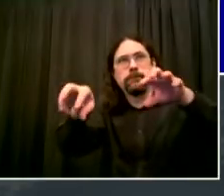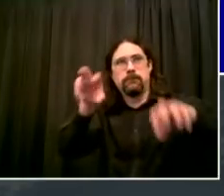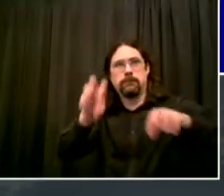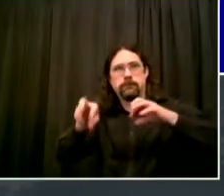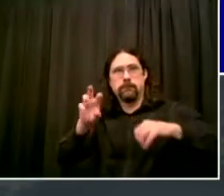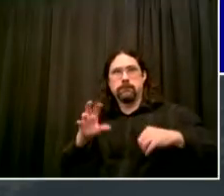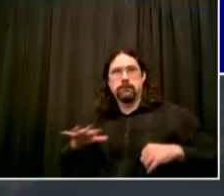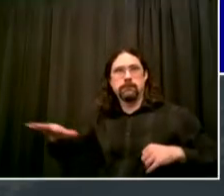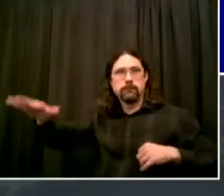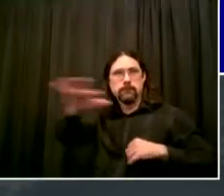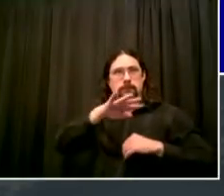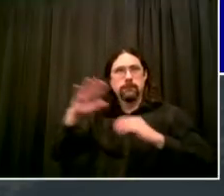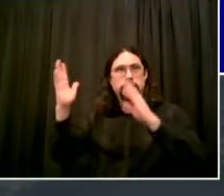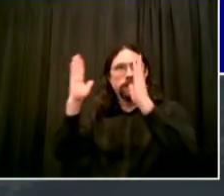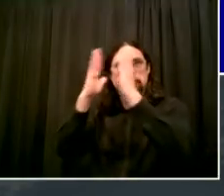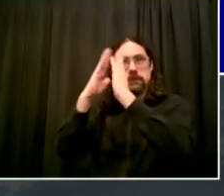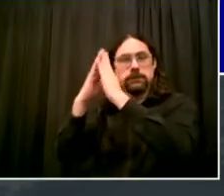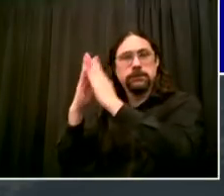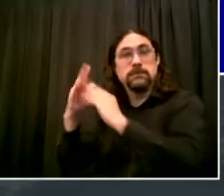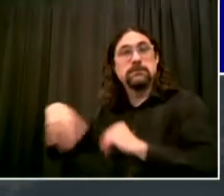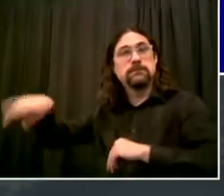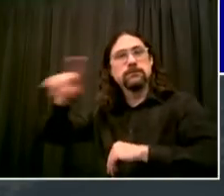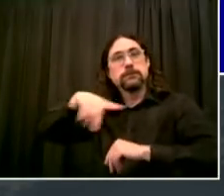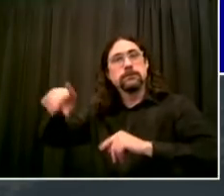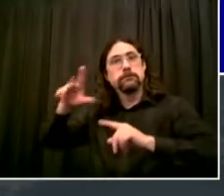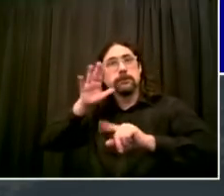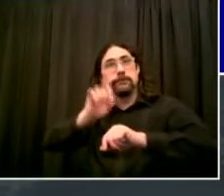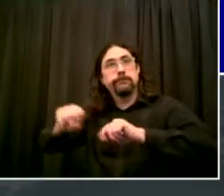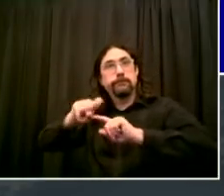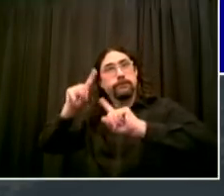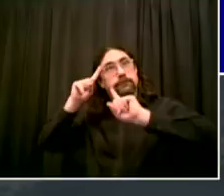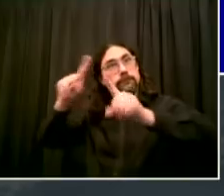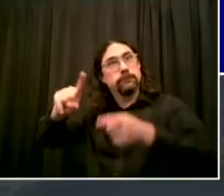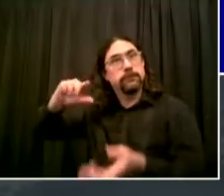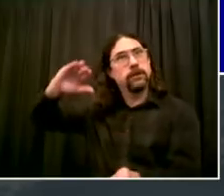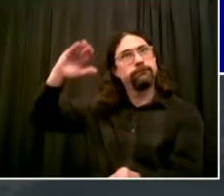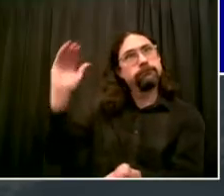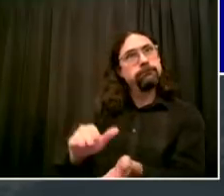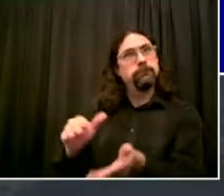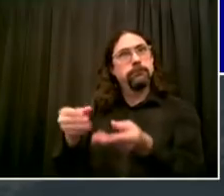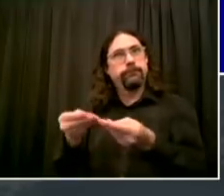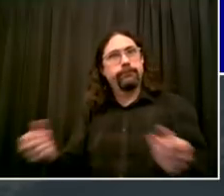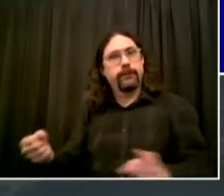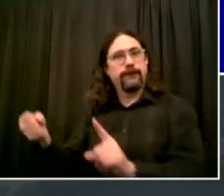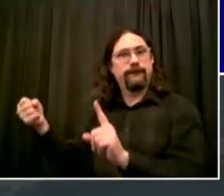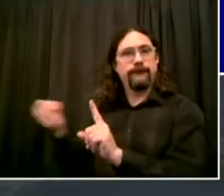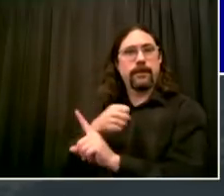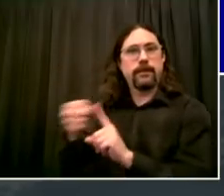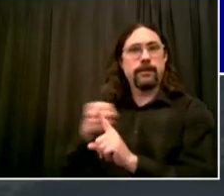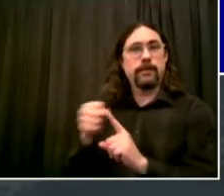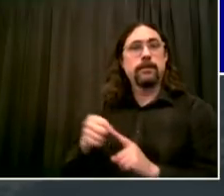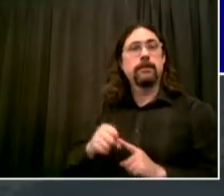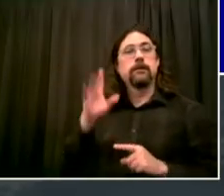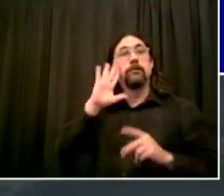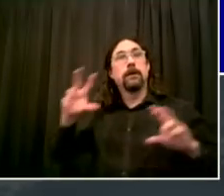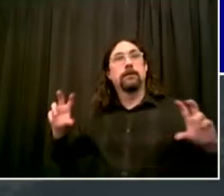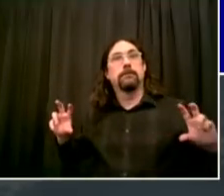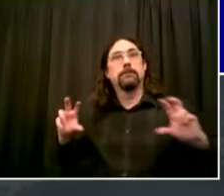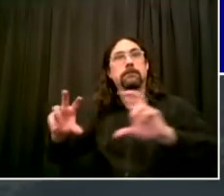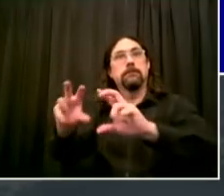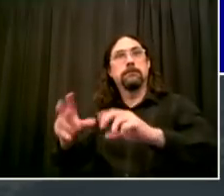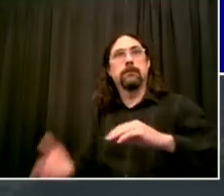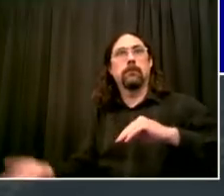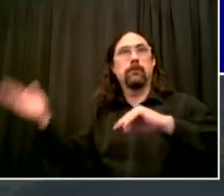existing crisis management system organizations. So between these 2 initiatives, we will be adding in the upcoming budget over $10